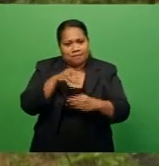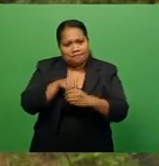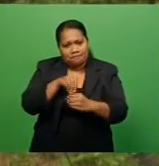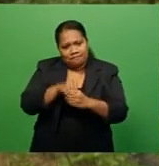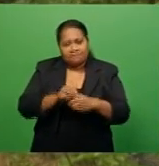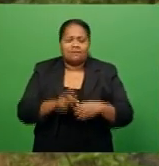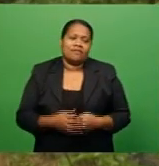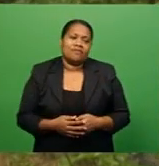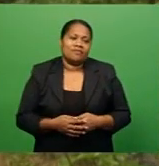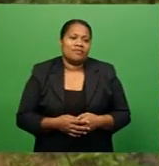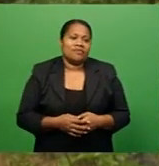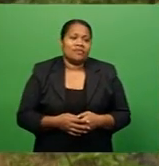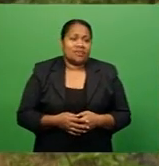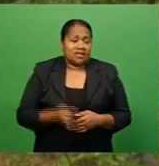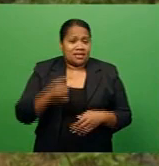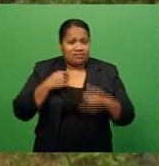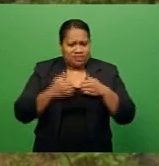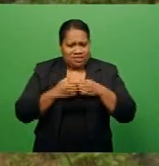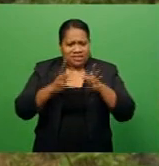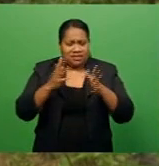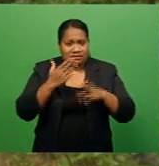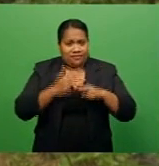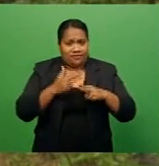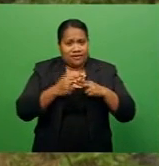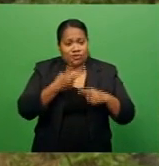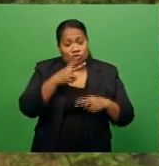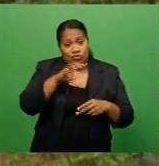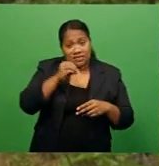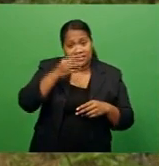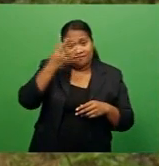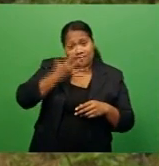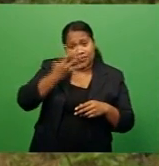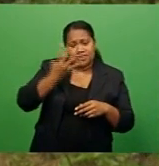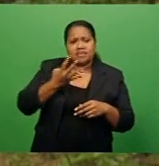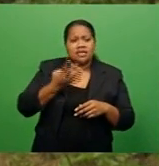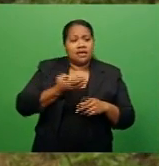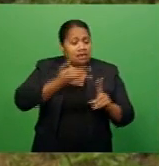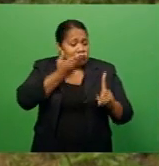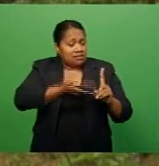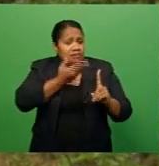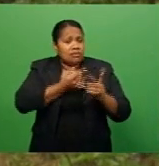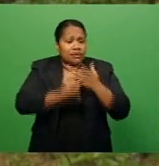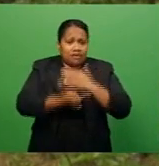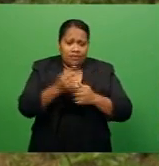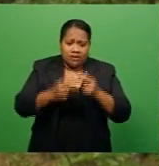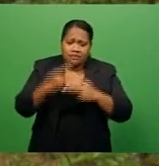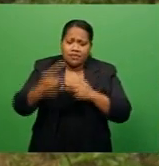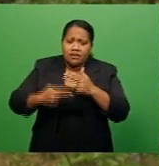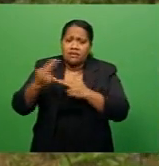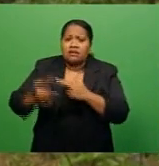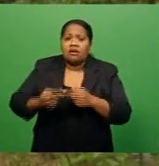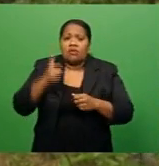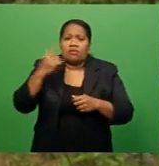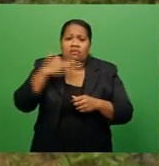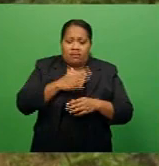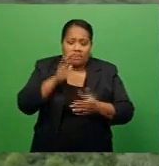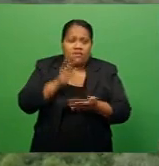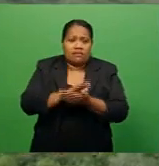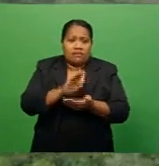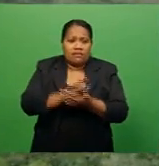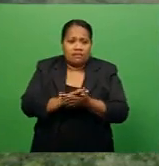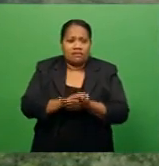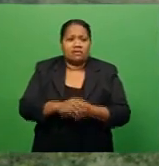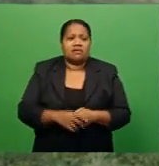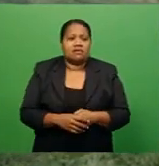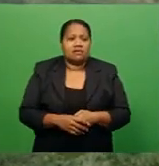Since starting his farm in 2014, Kotoila Kemba has planted hundreds of Yangona plants on the hills of Viro and couldn't